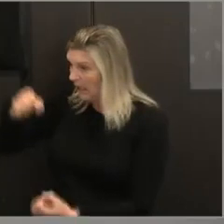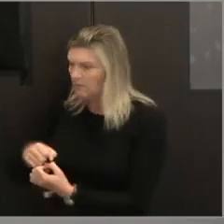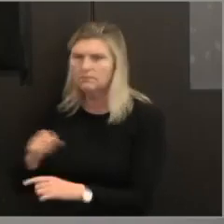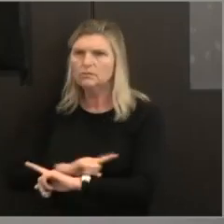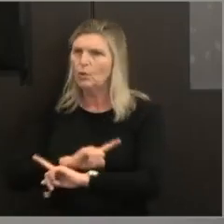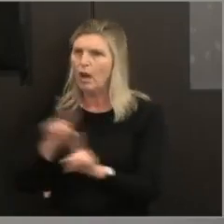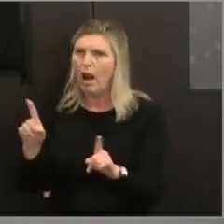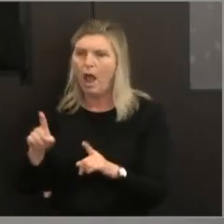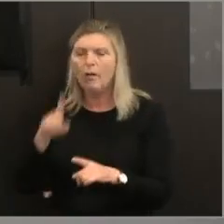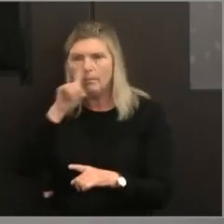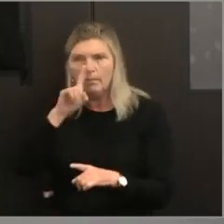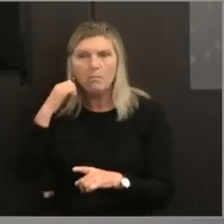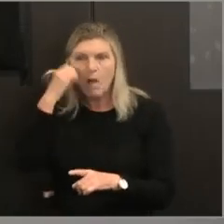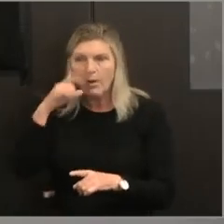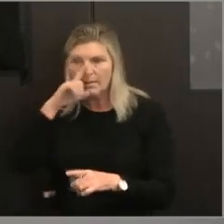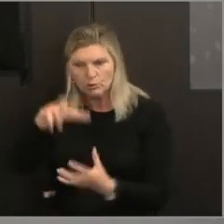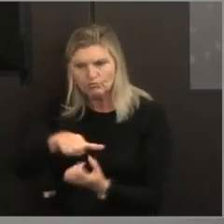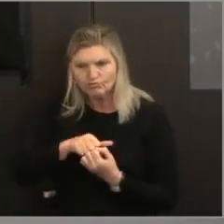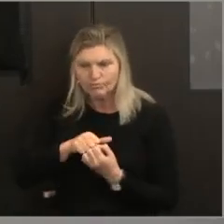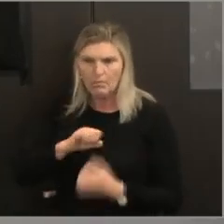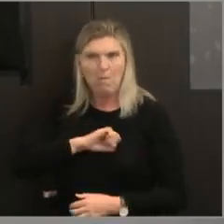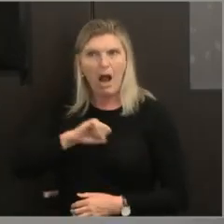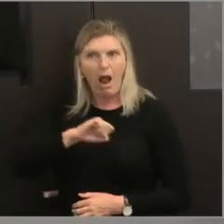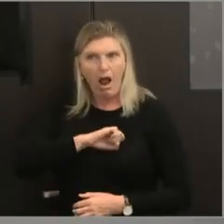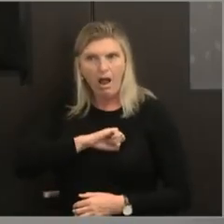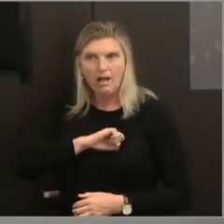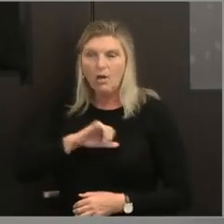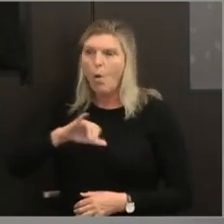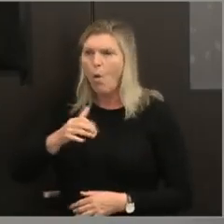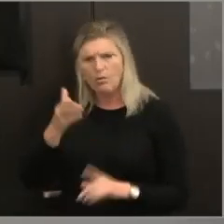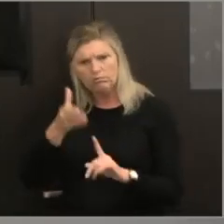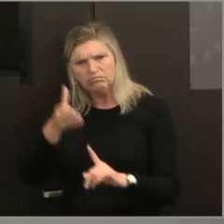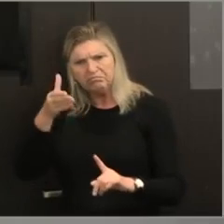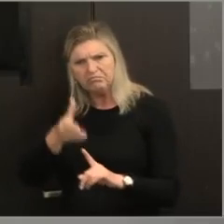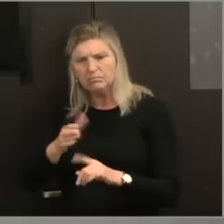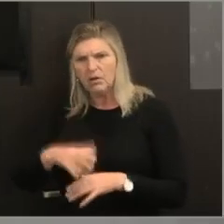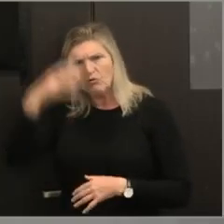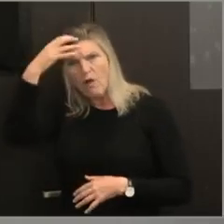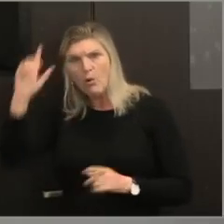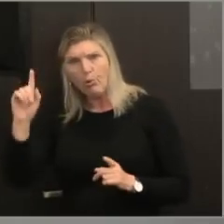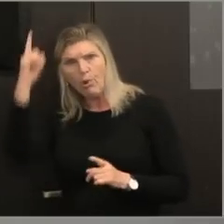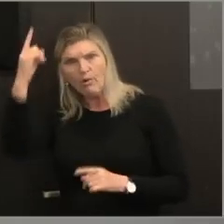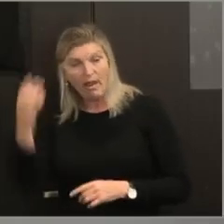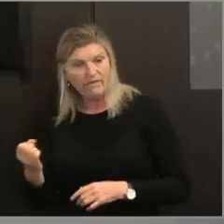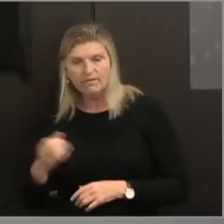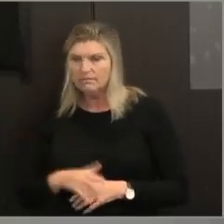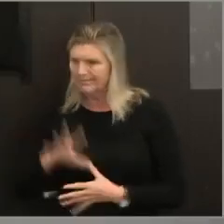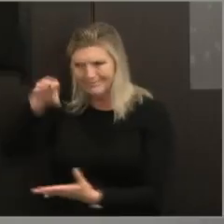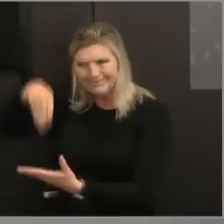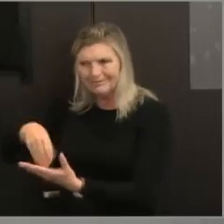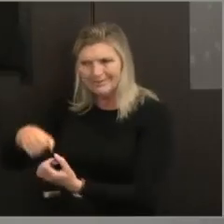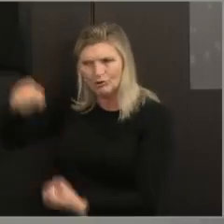of mana or even a recognition of some sort of overarching Crown authority,